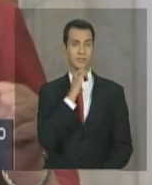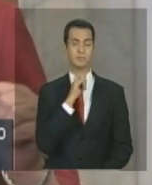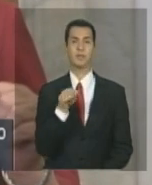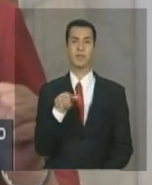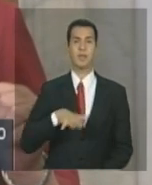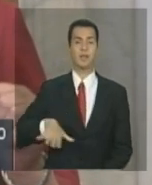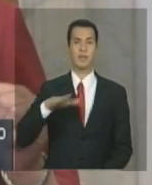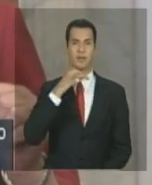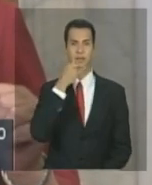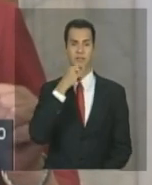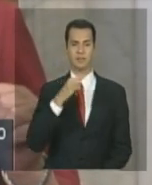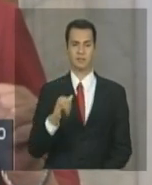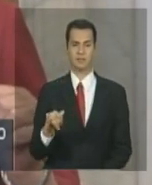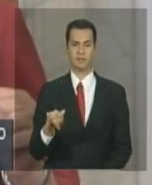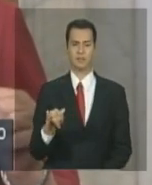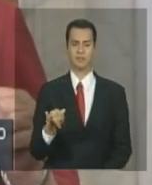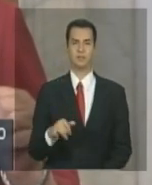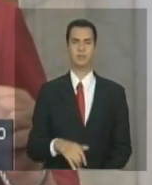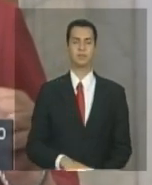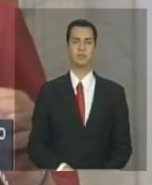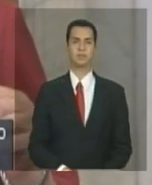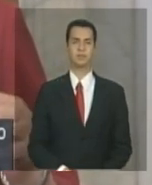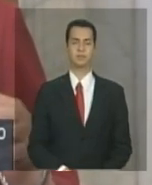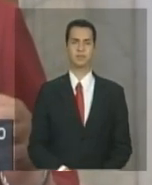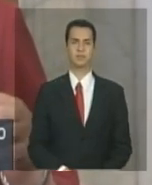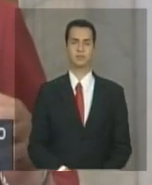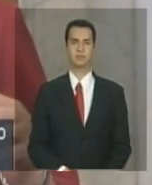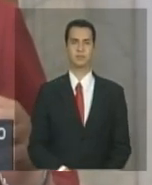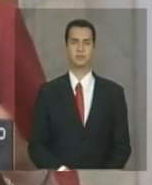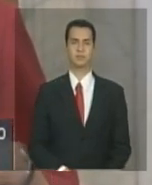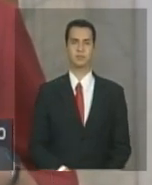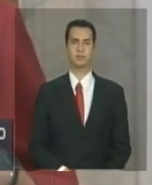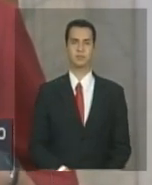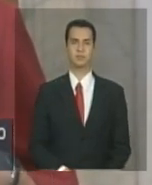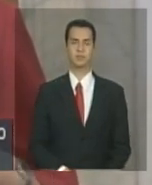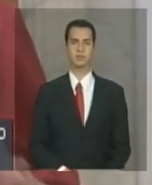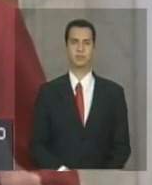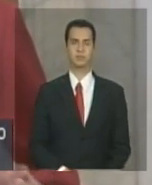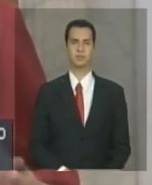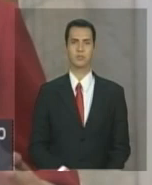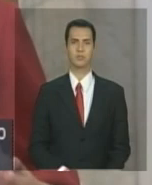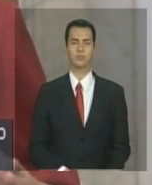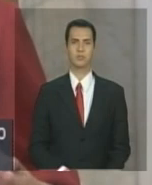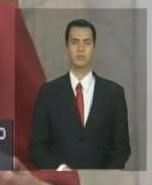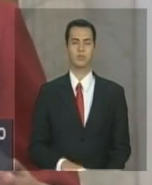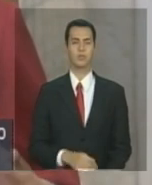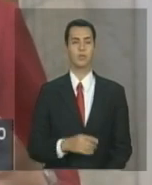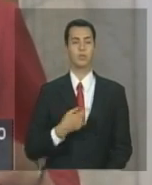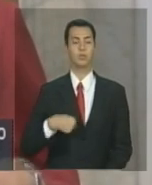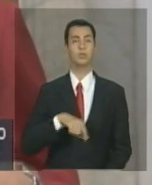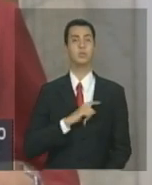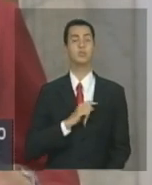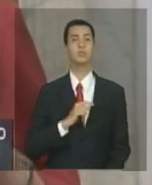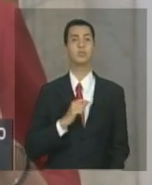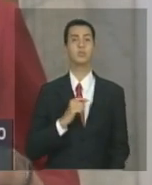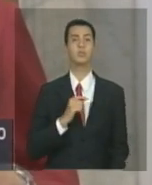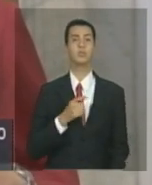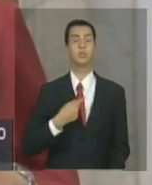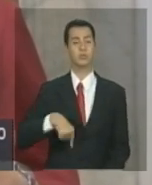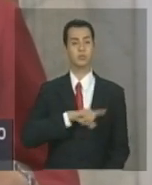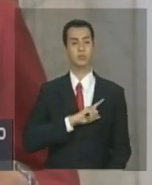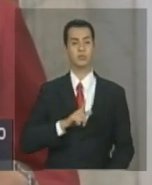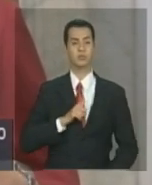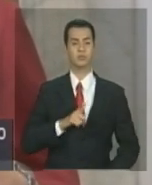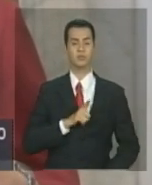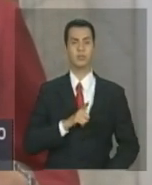energia. Take the energy sector, for example. Nós temos um grande campo de cooperação quando se considera o